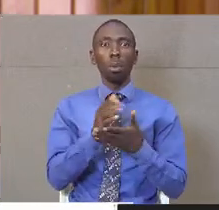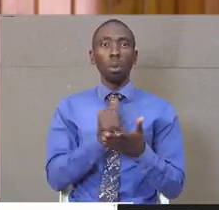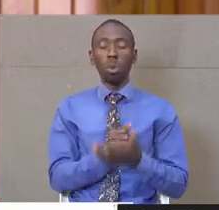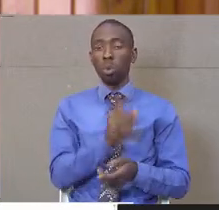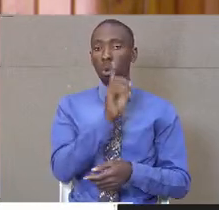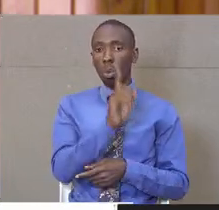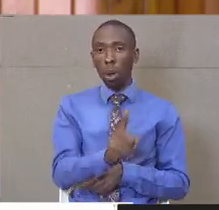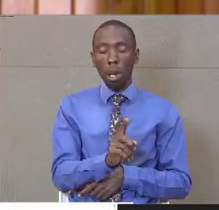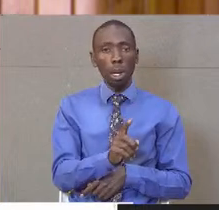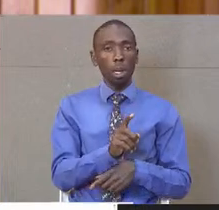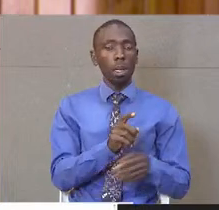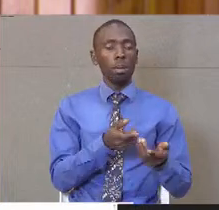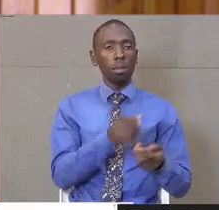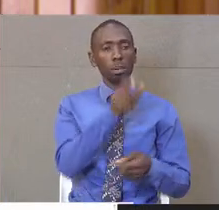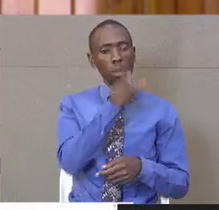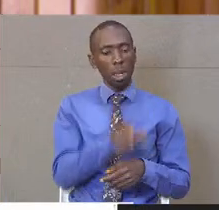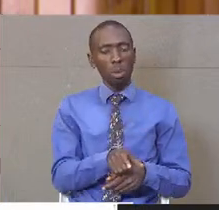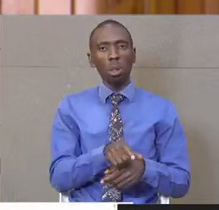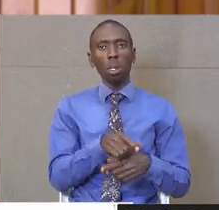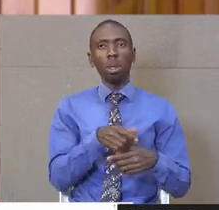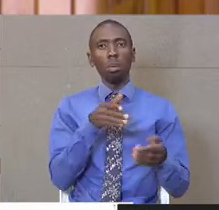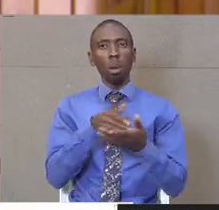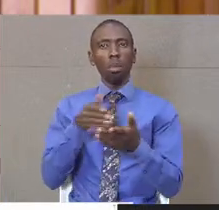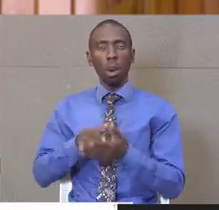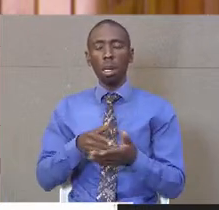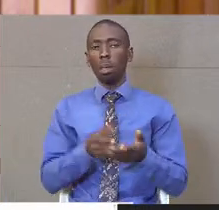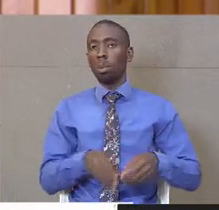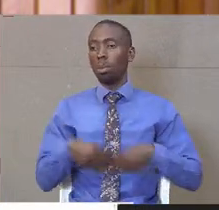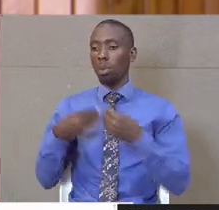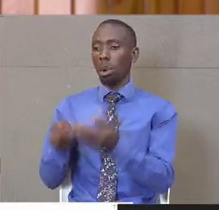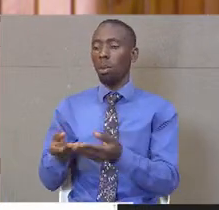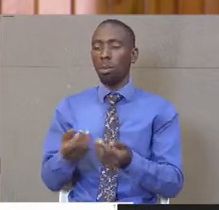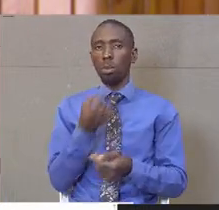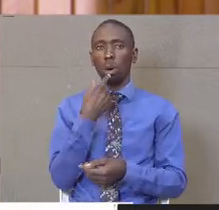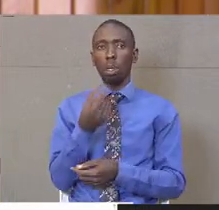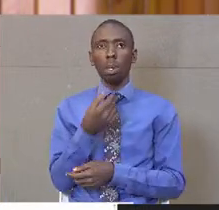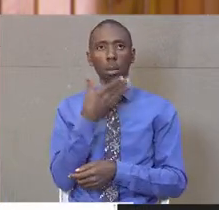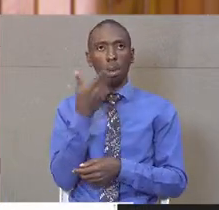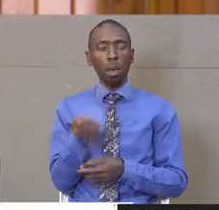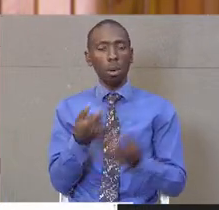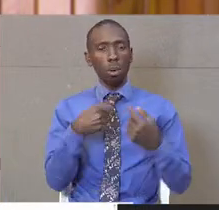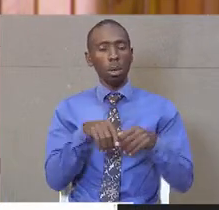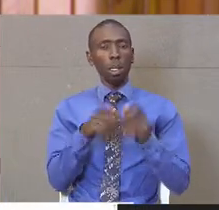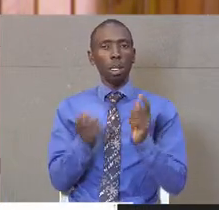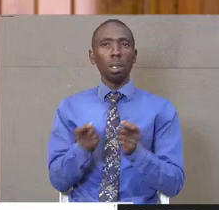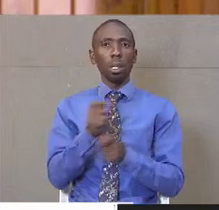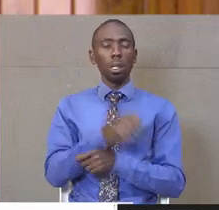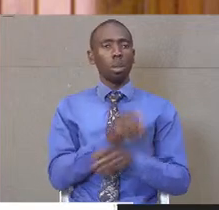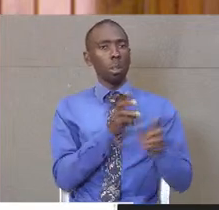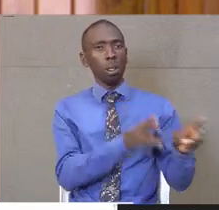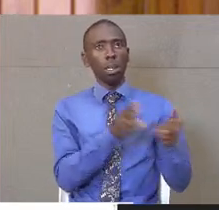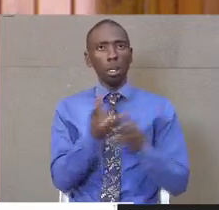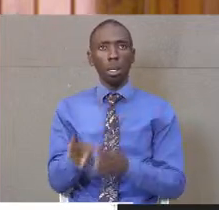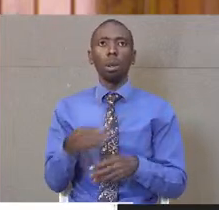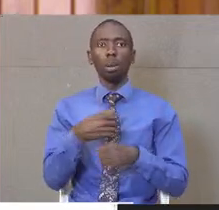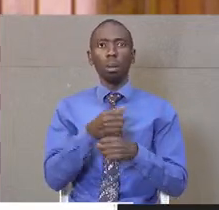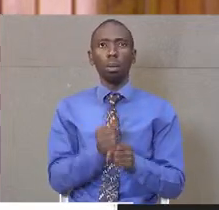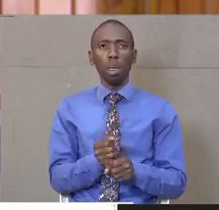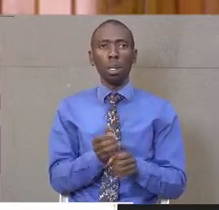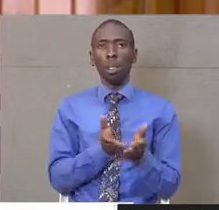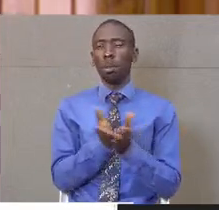delivery of drugs. We probably need to sit down and look into a change in these systems and make services available to the people. Thank